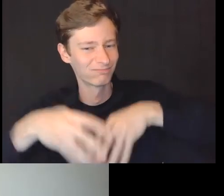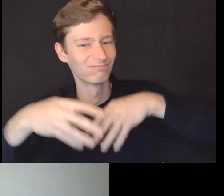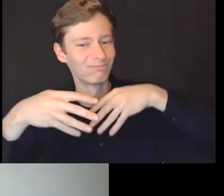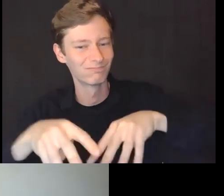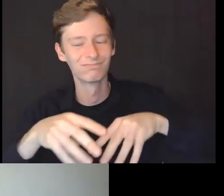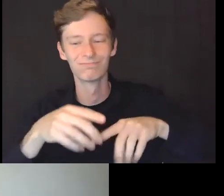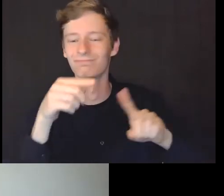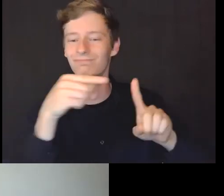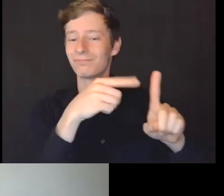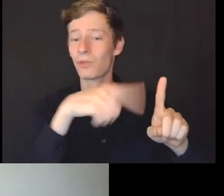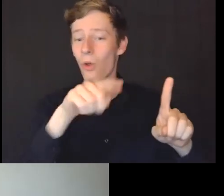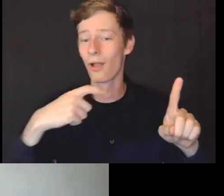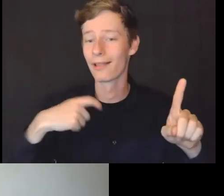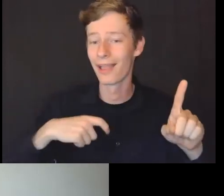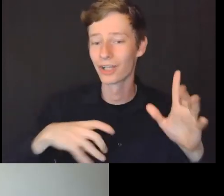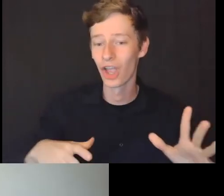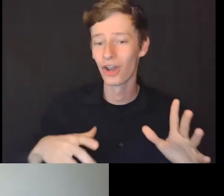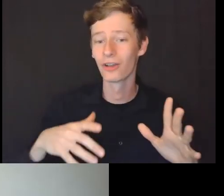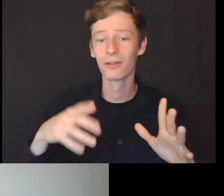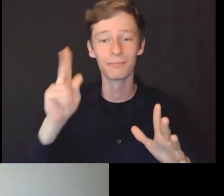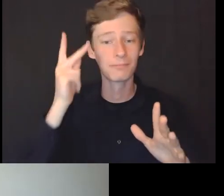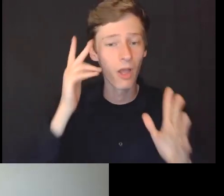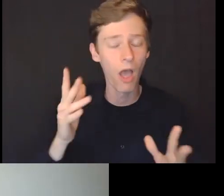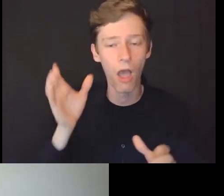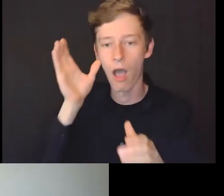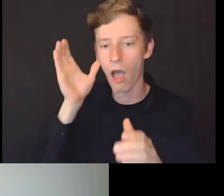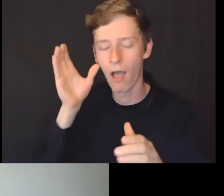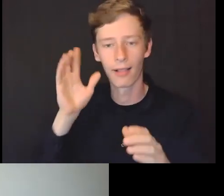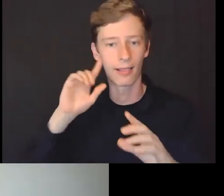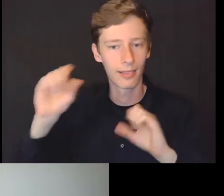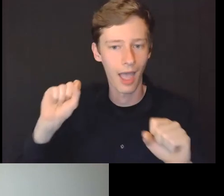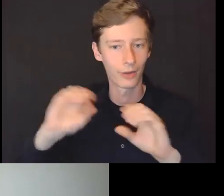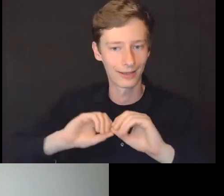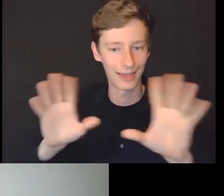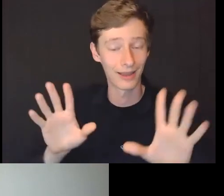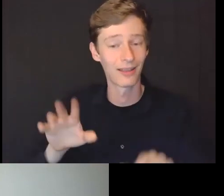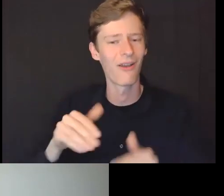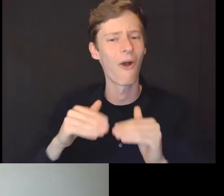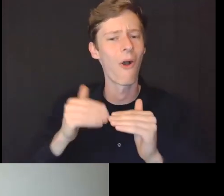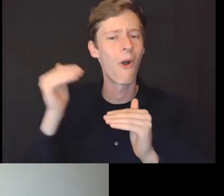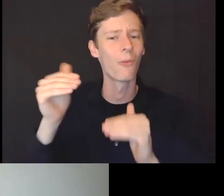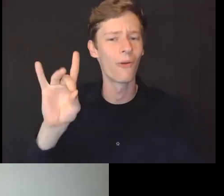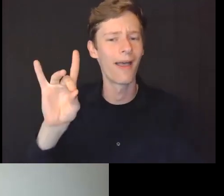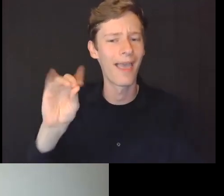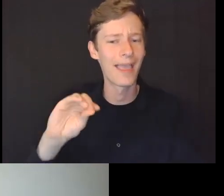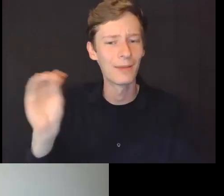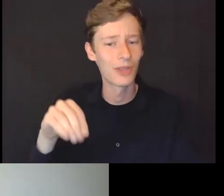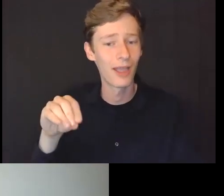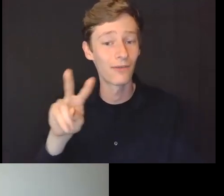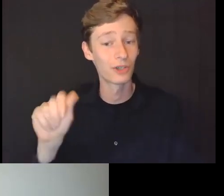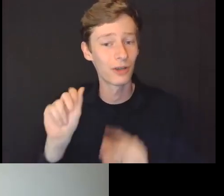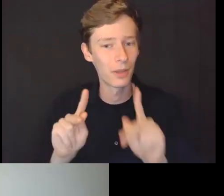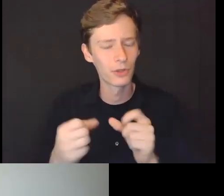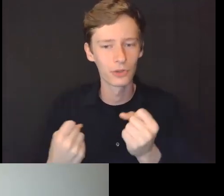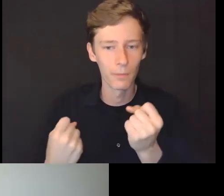clearly, that the vast majority of Virginians, nearly 80% of Virginians, support access to safe, legal abortion, and bringing